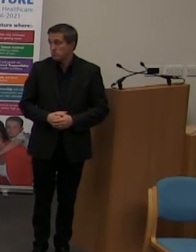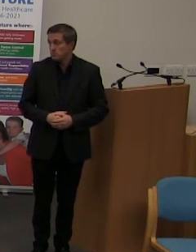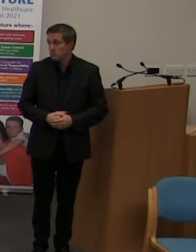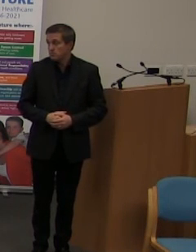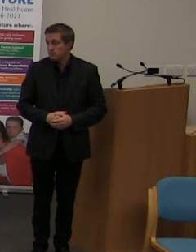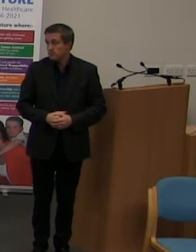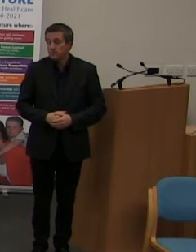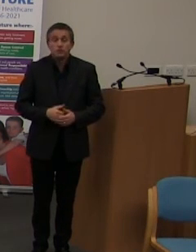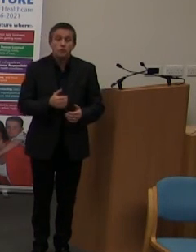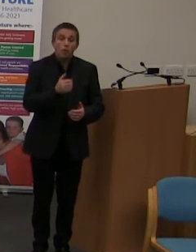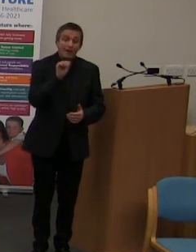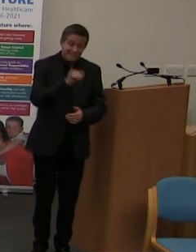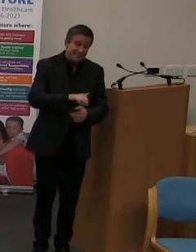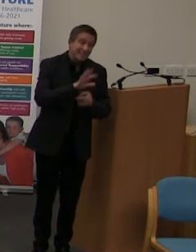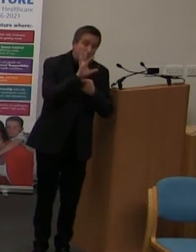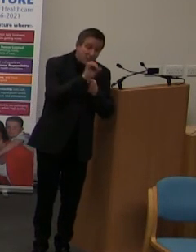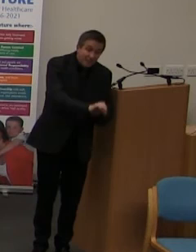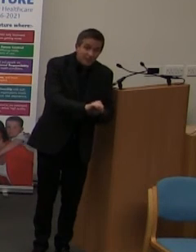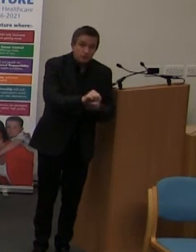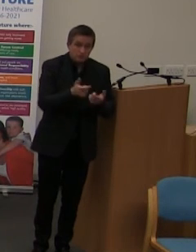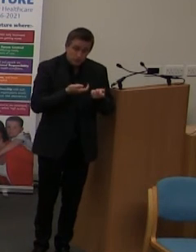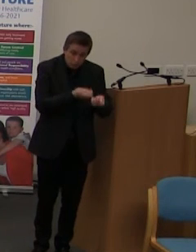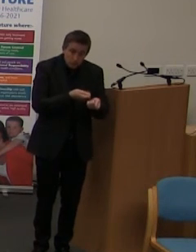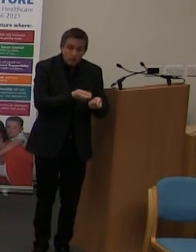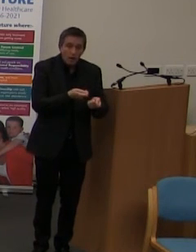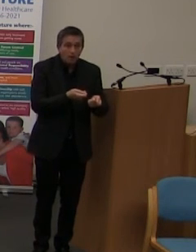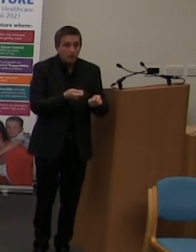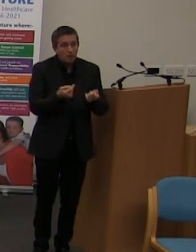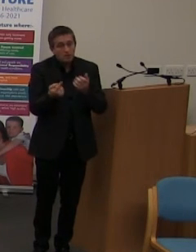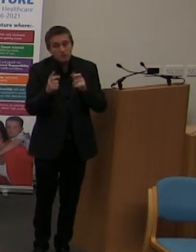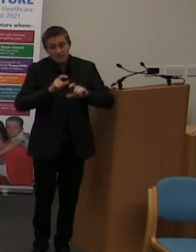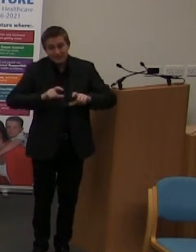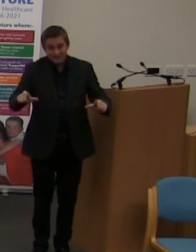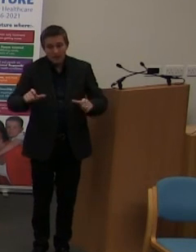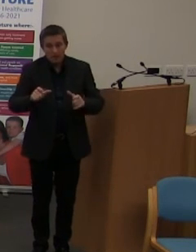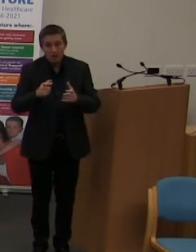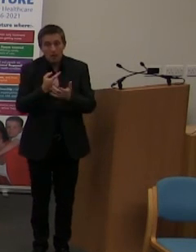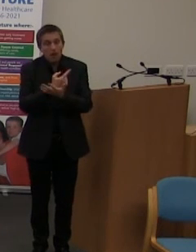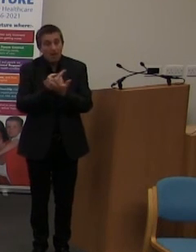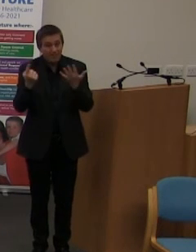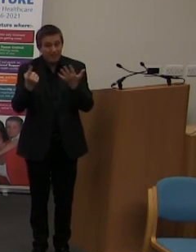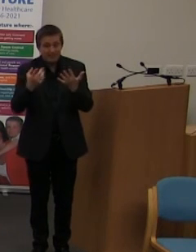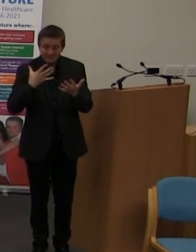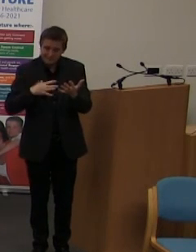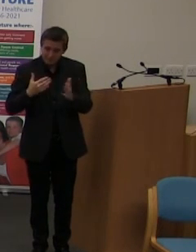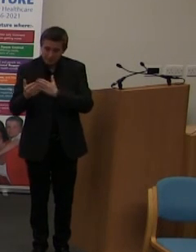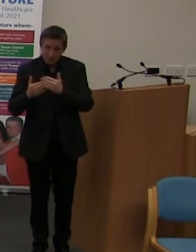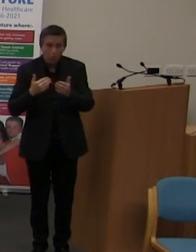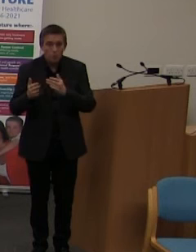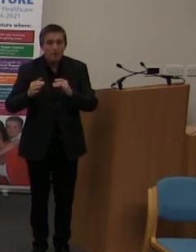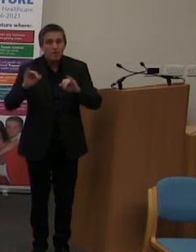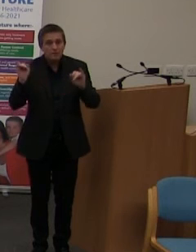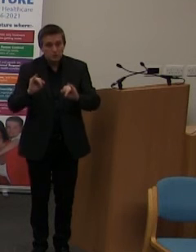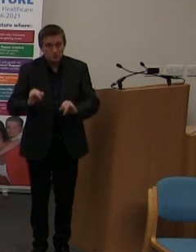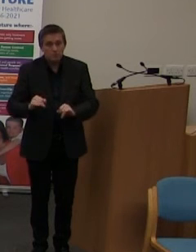that while we're trying to do all that prevention and early intervention, there's still a huge amount of things that need to be worked on and dealt with, and crises that have